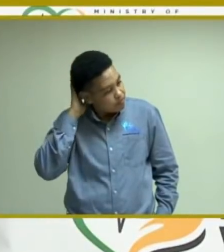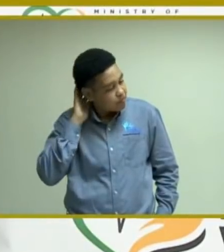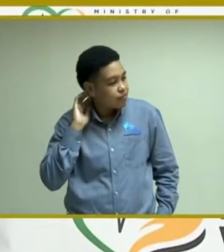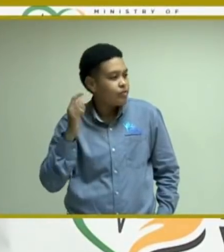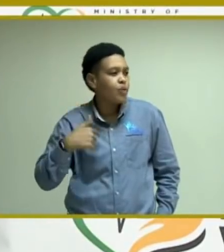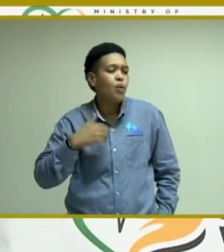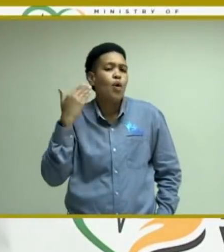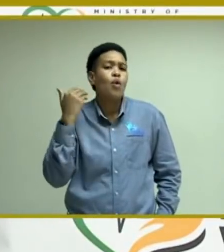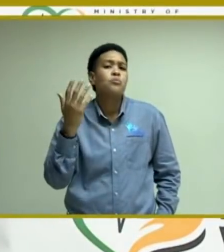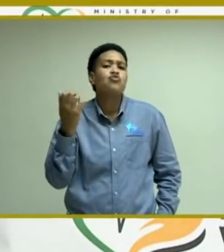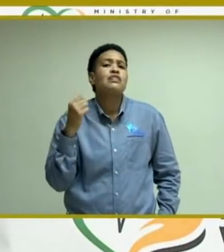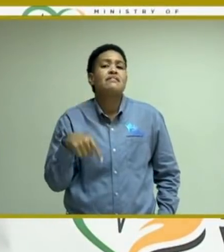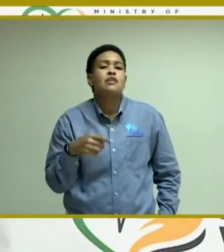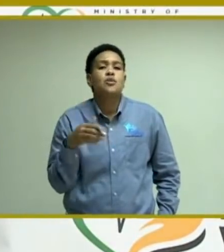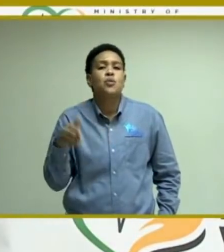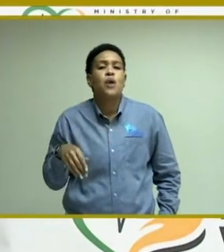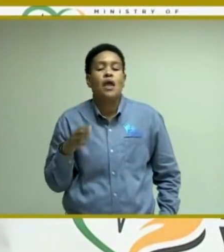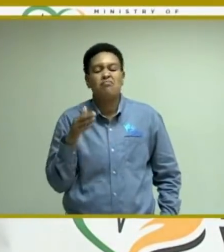some